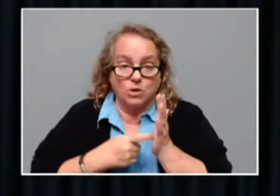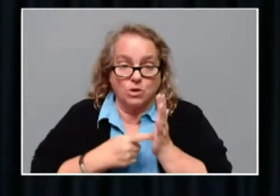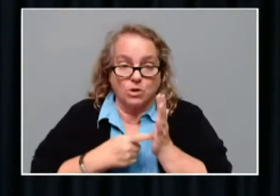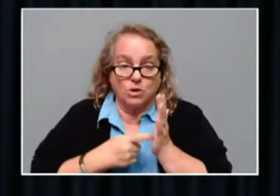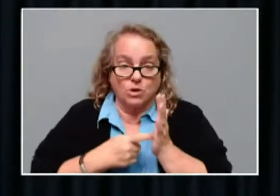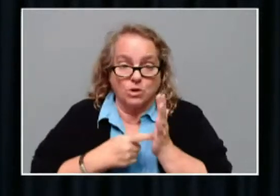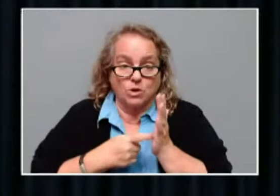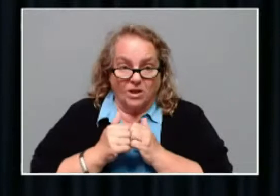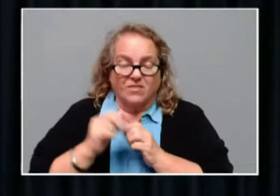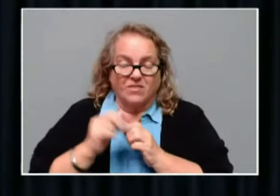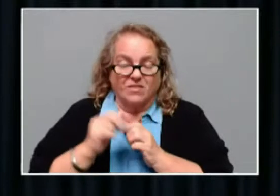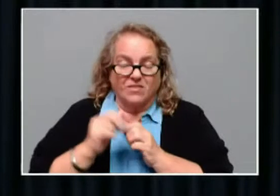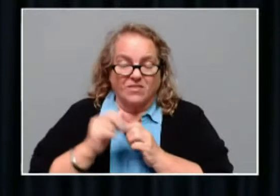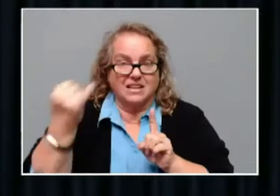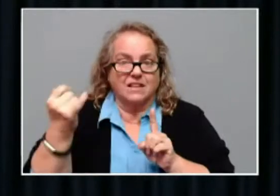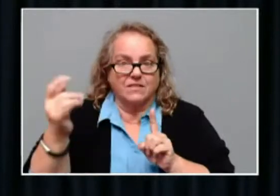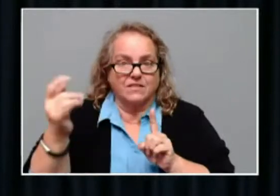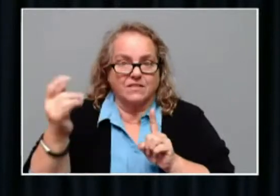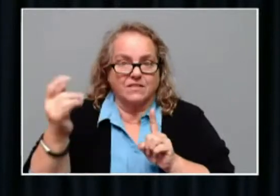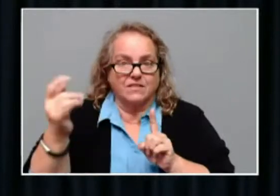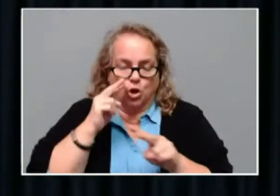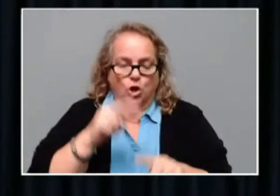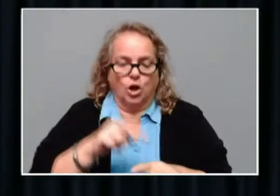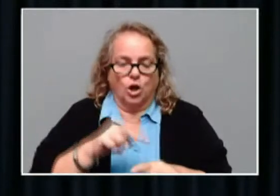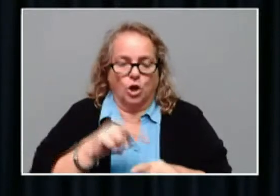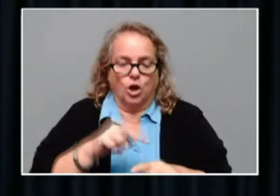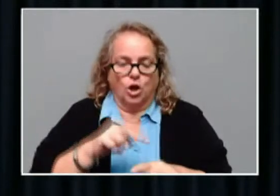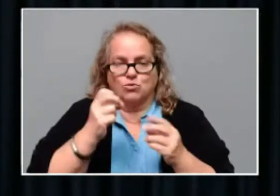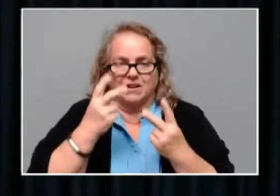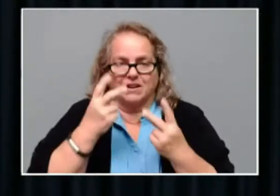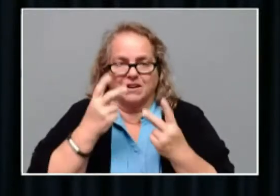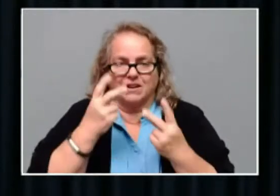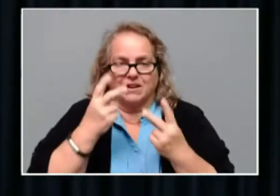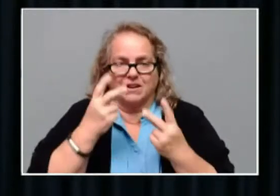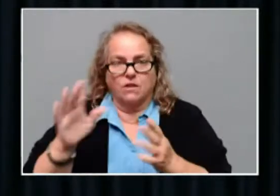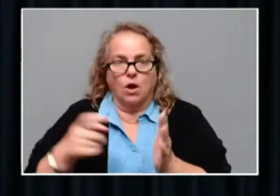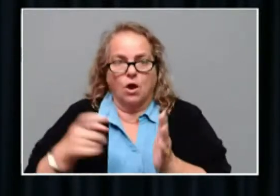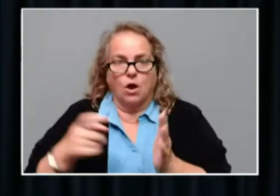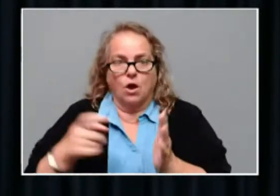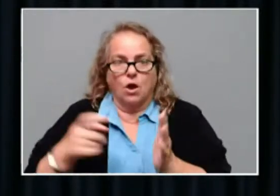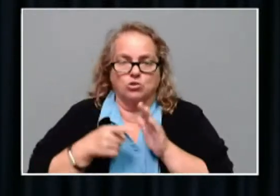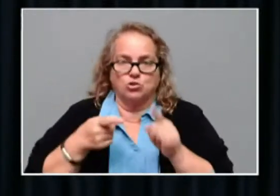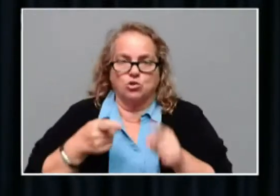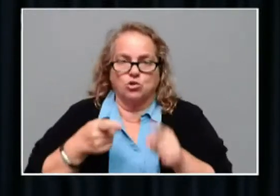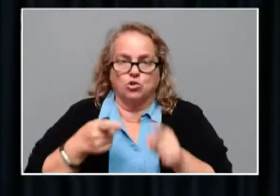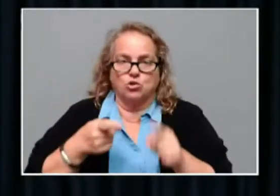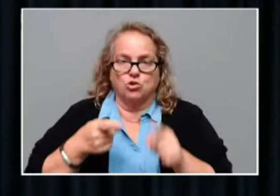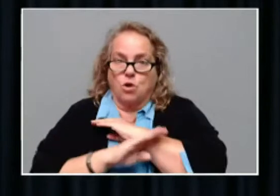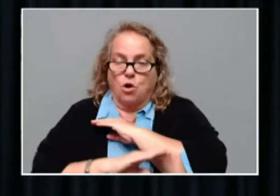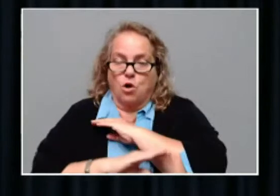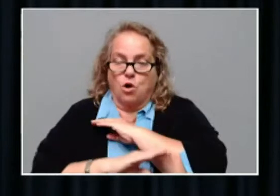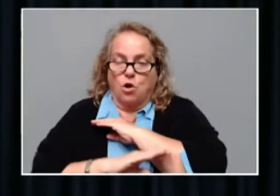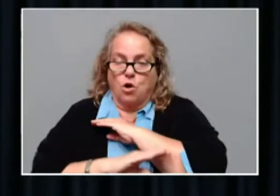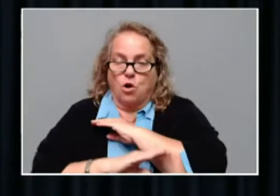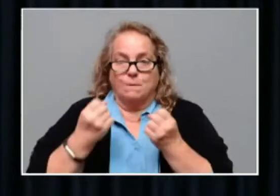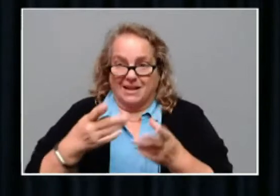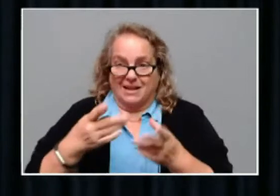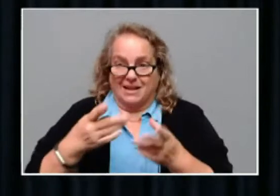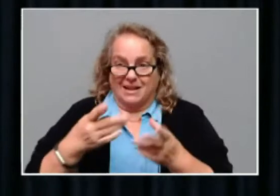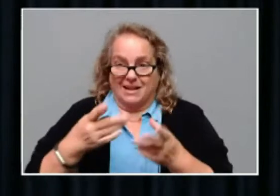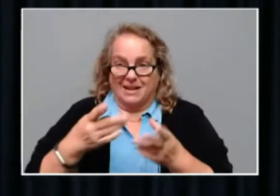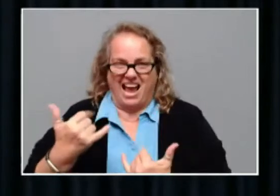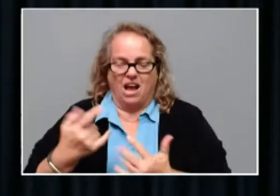going to look at the numbers and revisit their mandates during fall break, which a lot of them are getting ready to go into and possibly